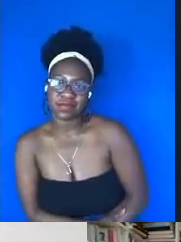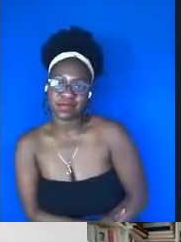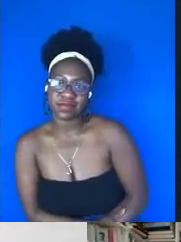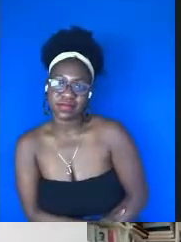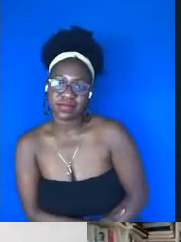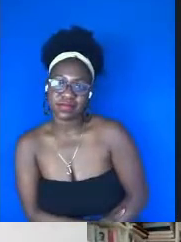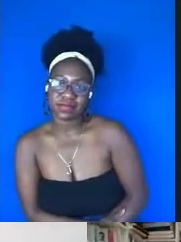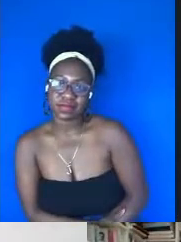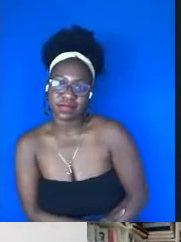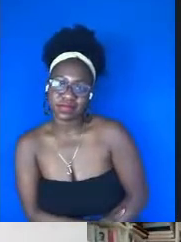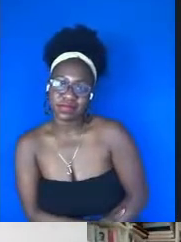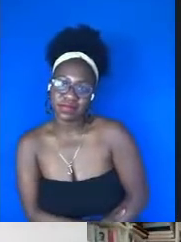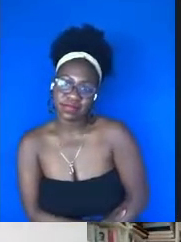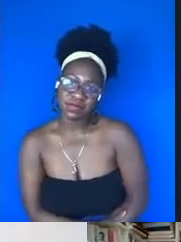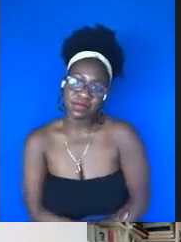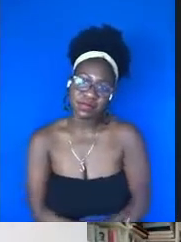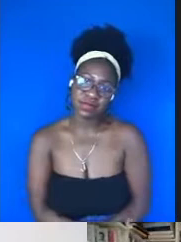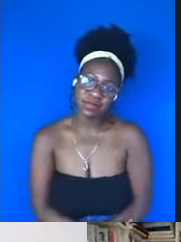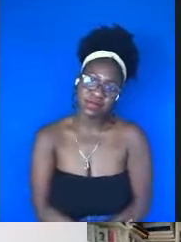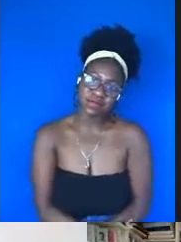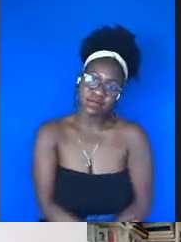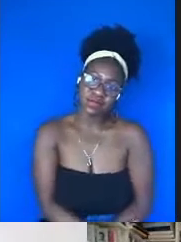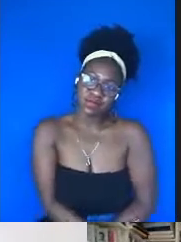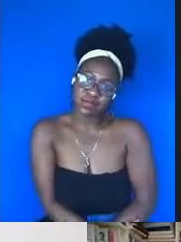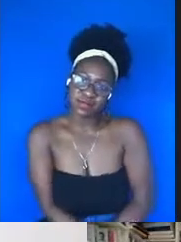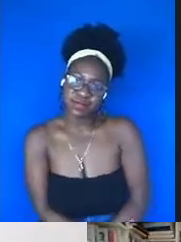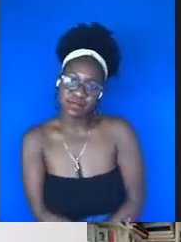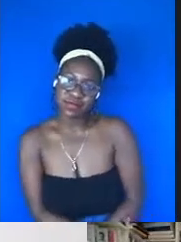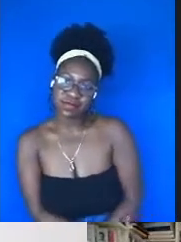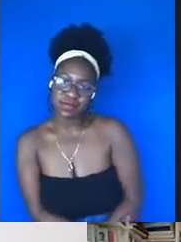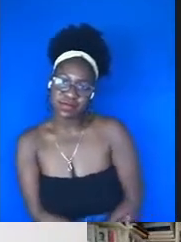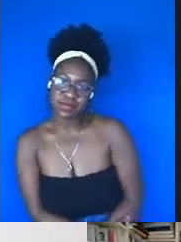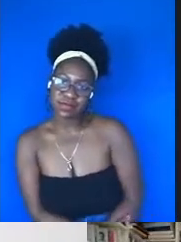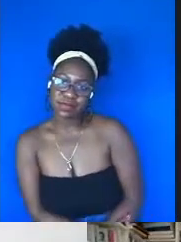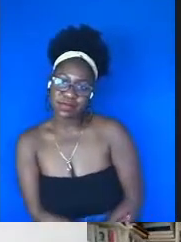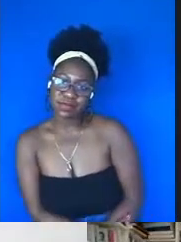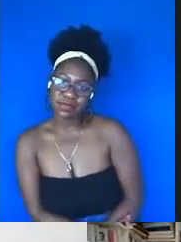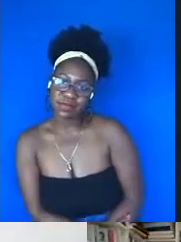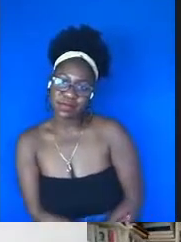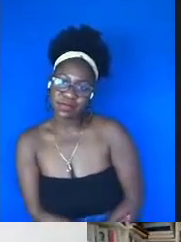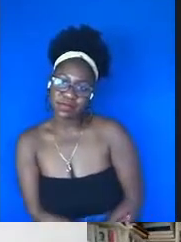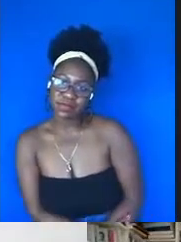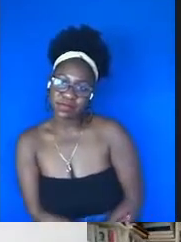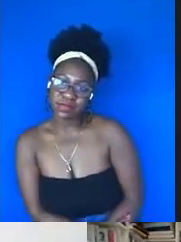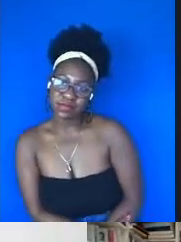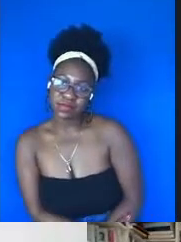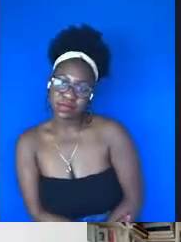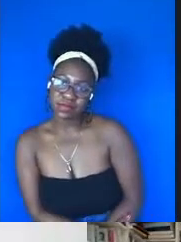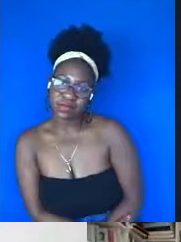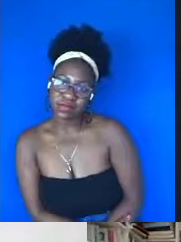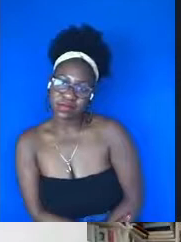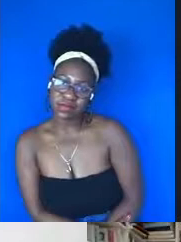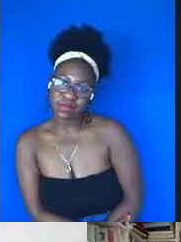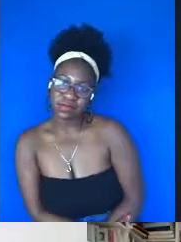I wanted to ask, how has the modern day witch changed since Shakespeare's time? Like, obviously